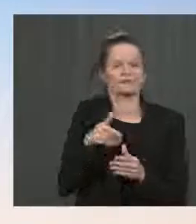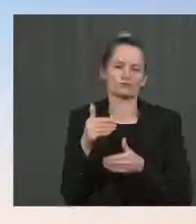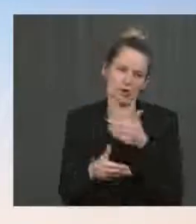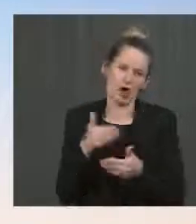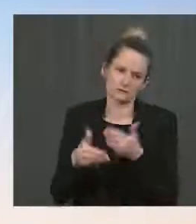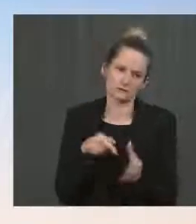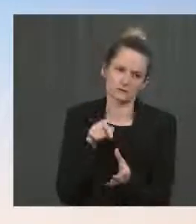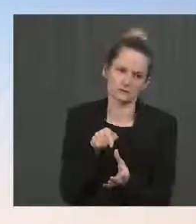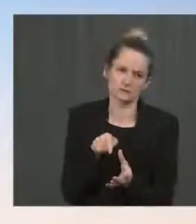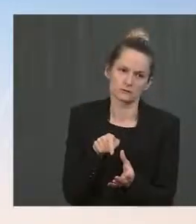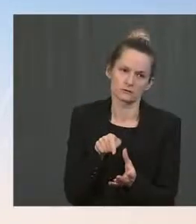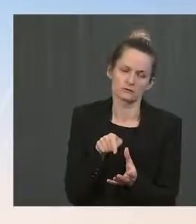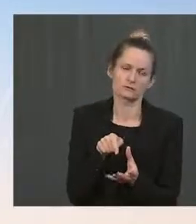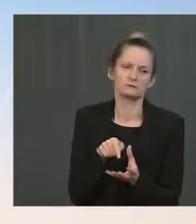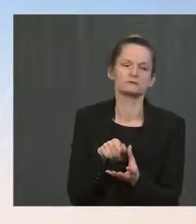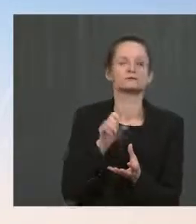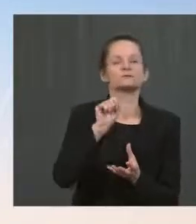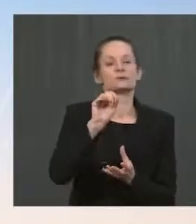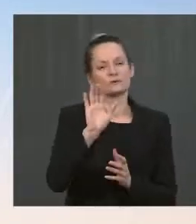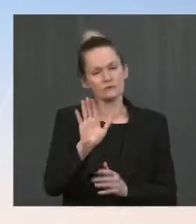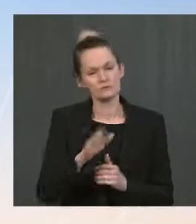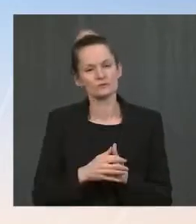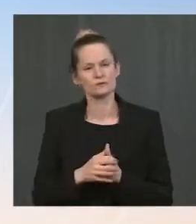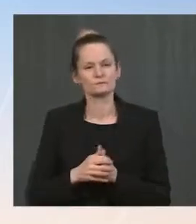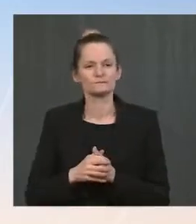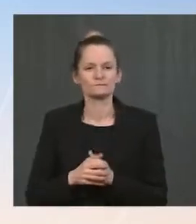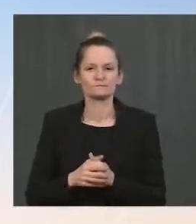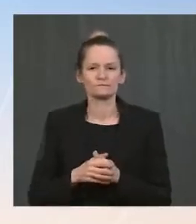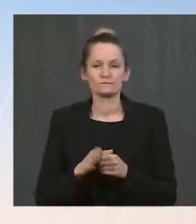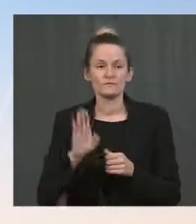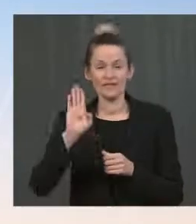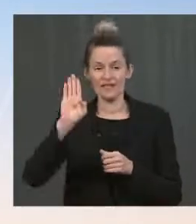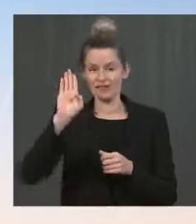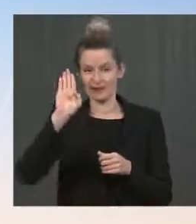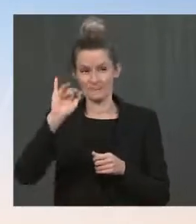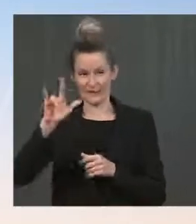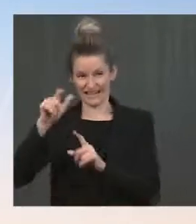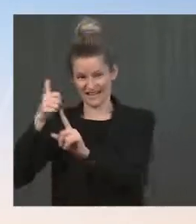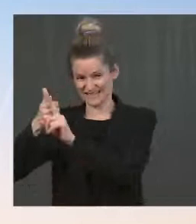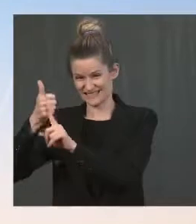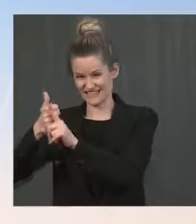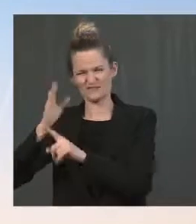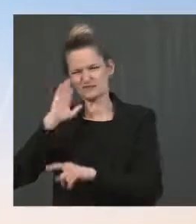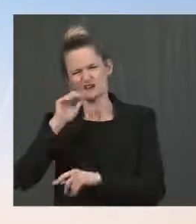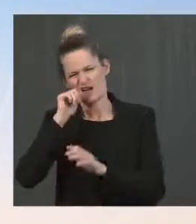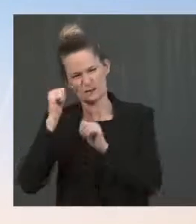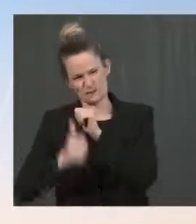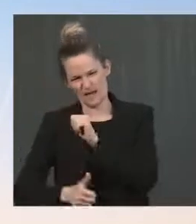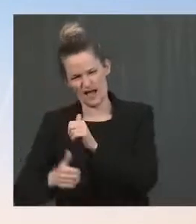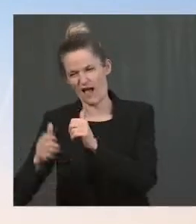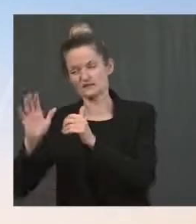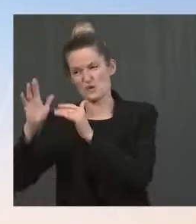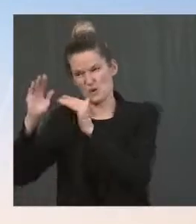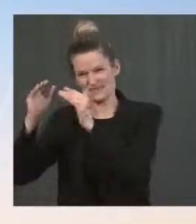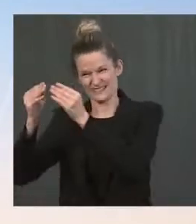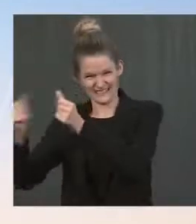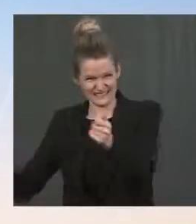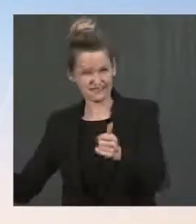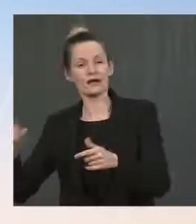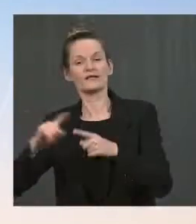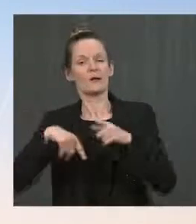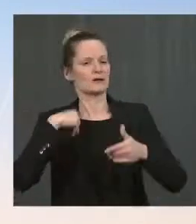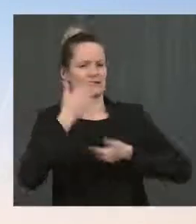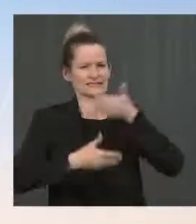many times where the agenda was called dead and it turned out it wasn't. I'm not going to read out any calls or engagements the president has with Senator Manchin.